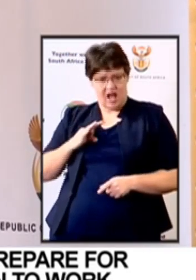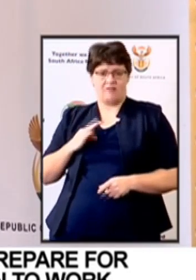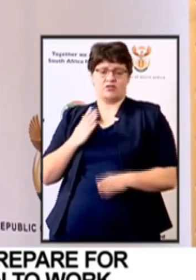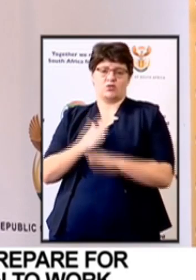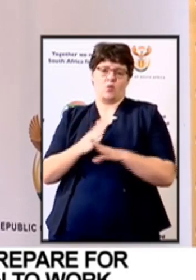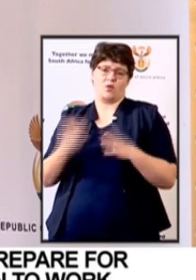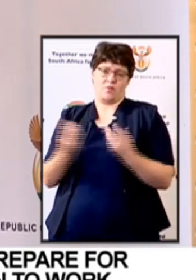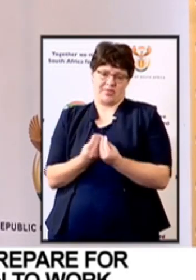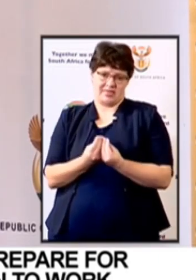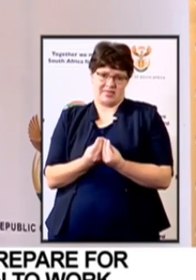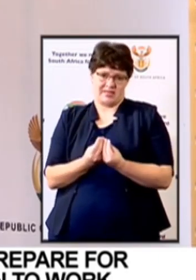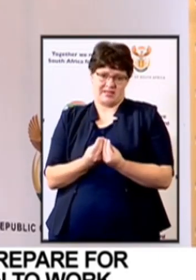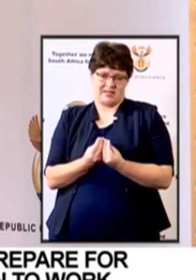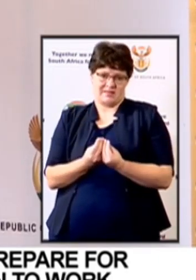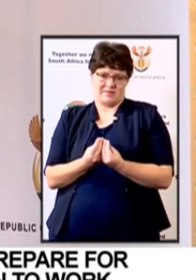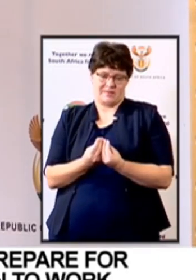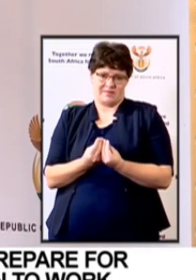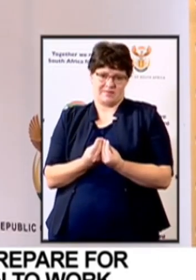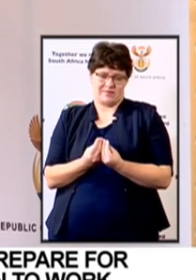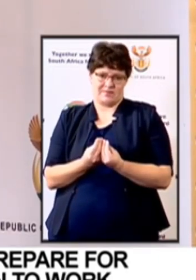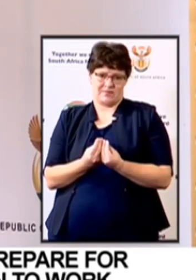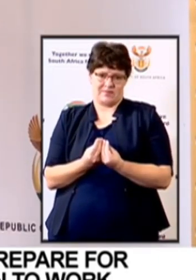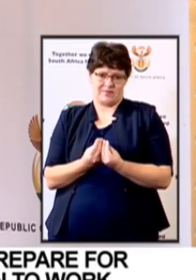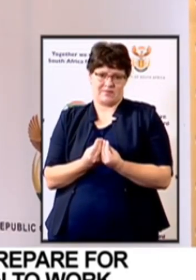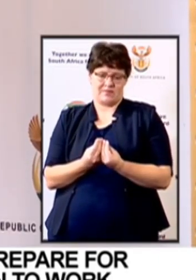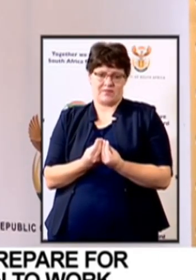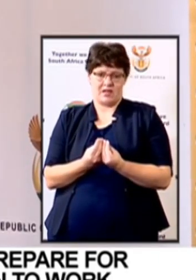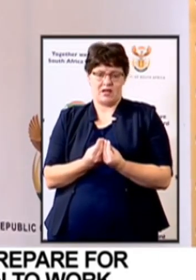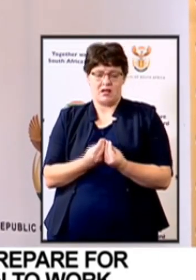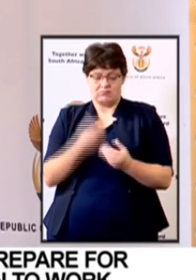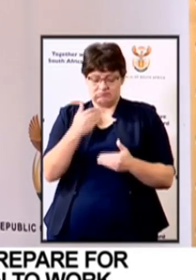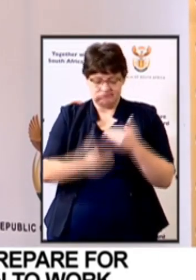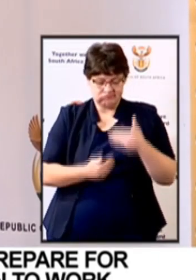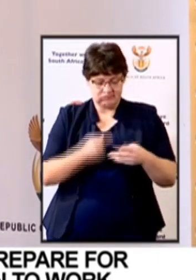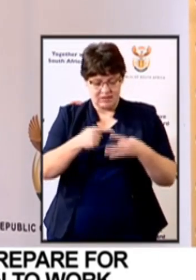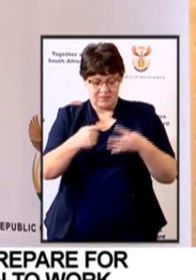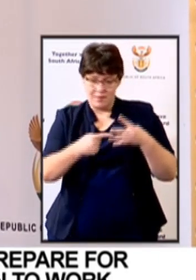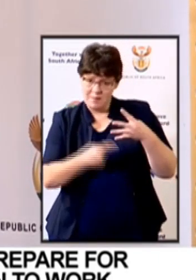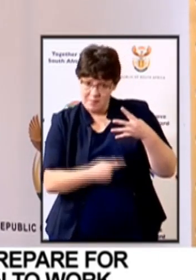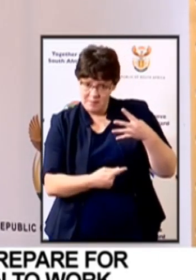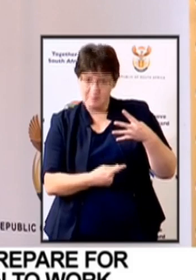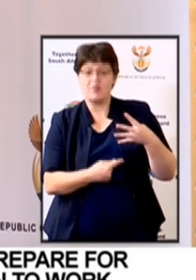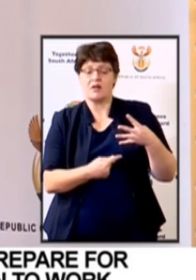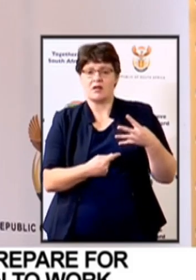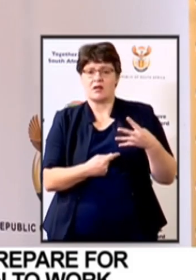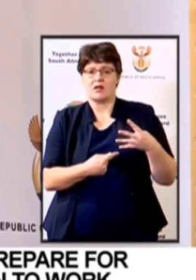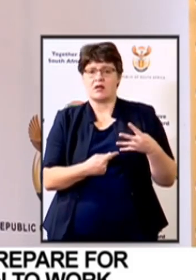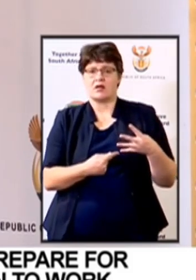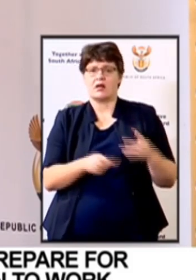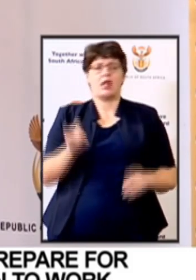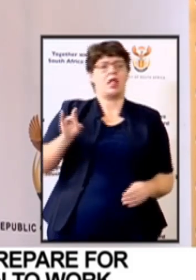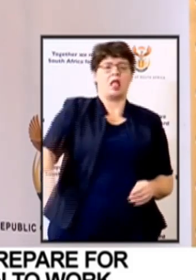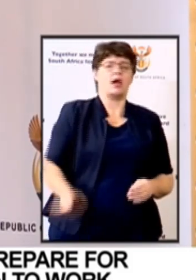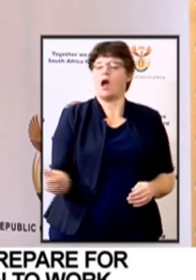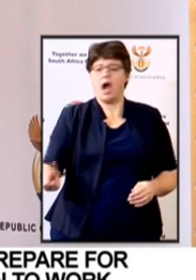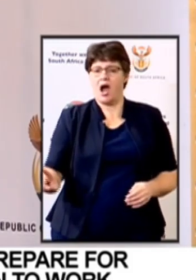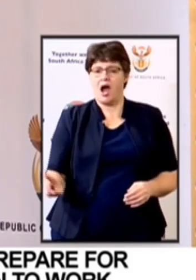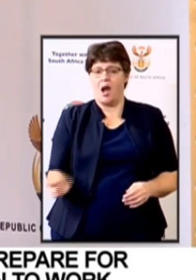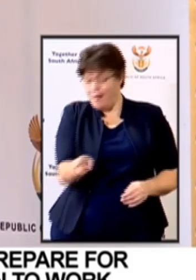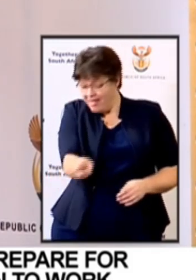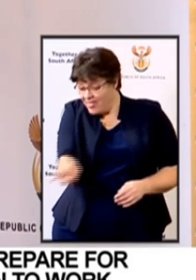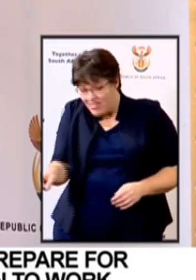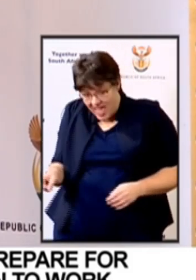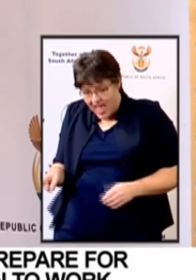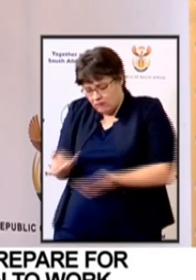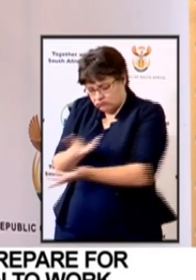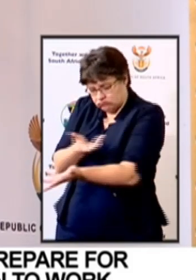even now, that all those processes will be worked out together with all the stakeholders on the ground. And